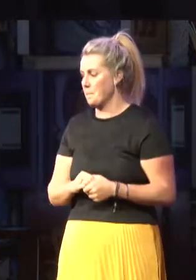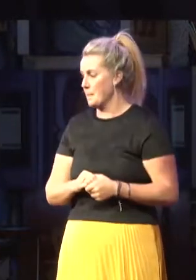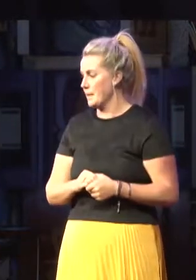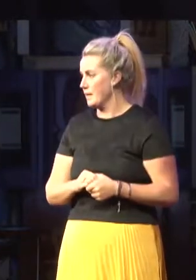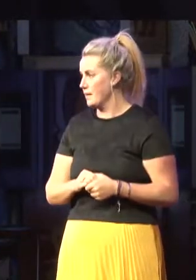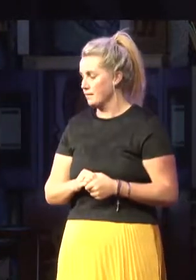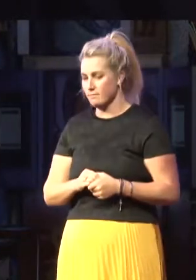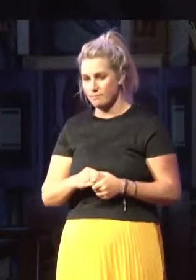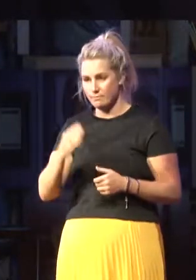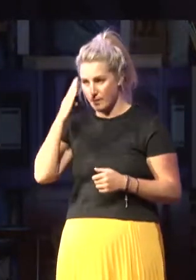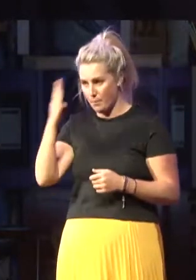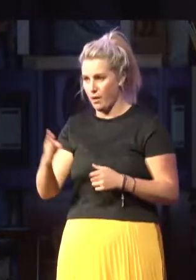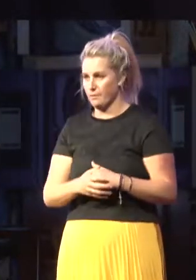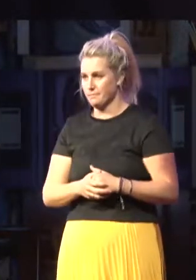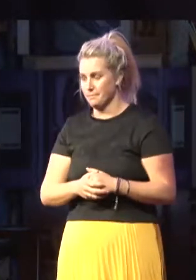Ka pai.